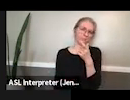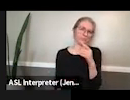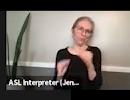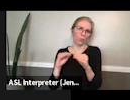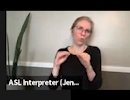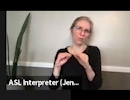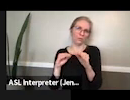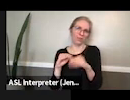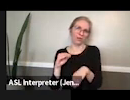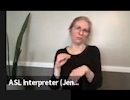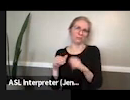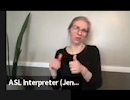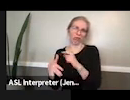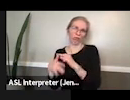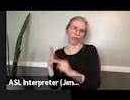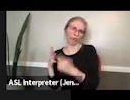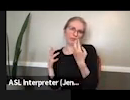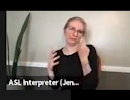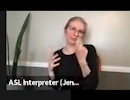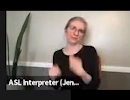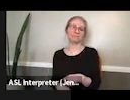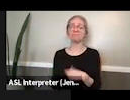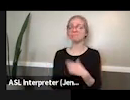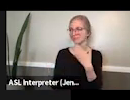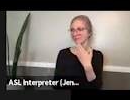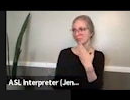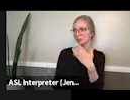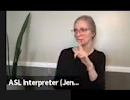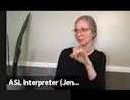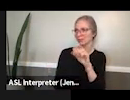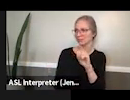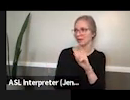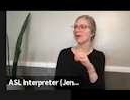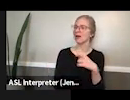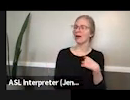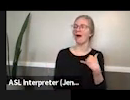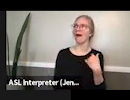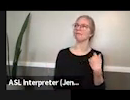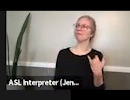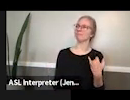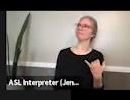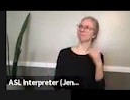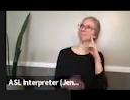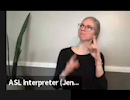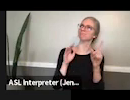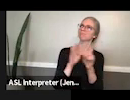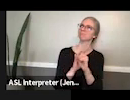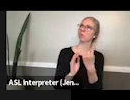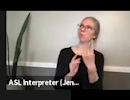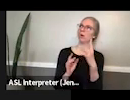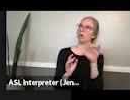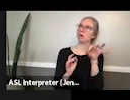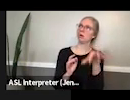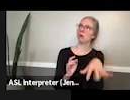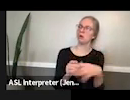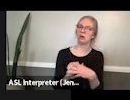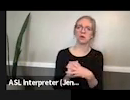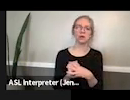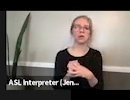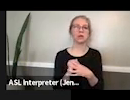anything. Thank you, Lisa. That prompts a thought that I want to share, and I have